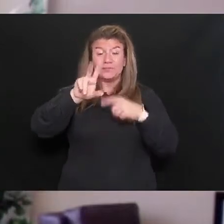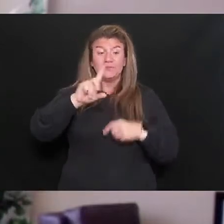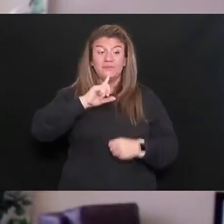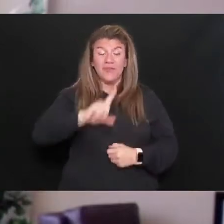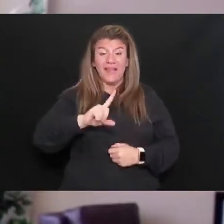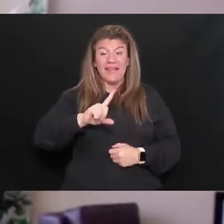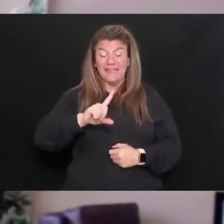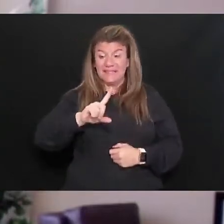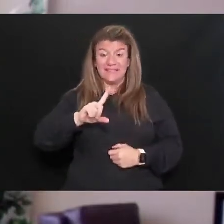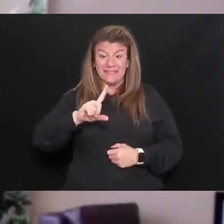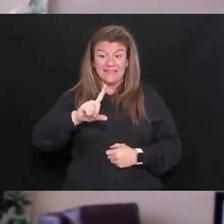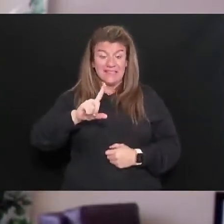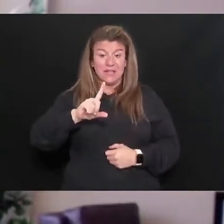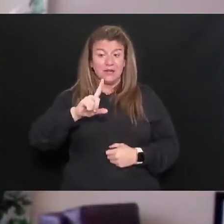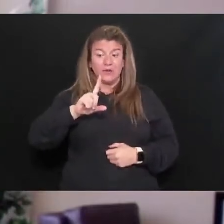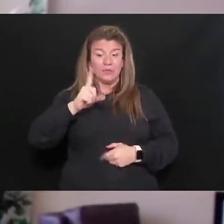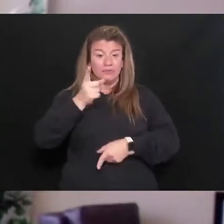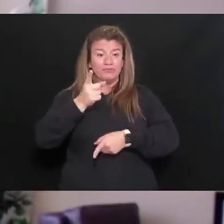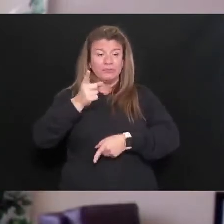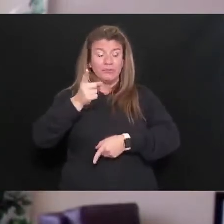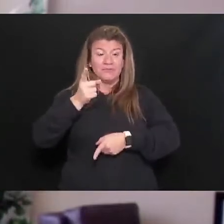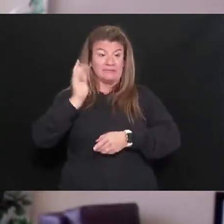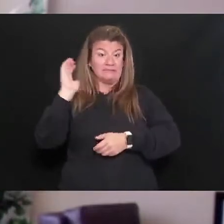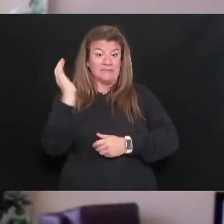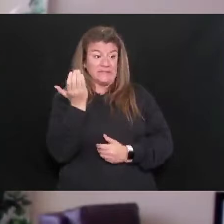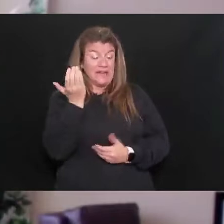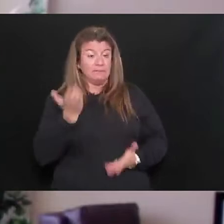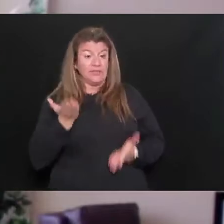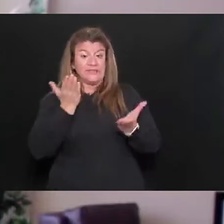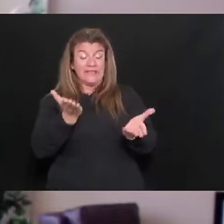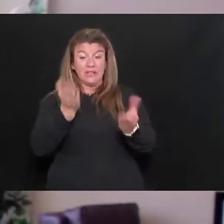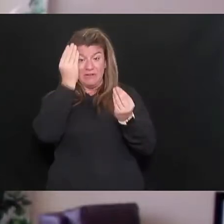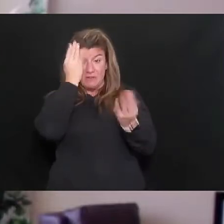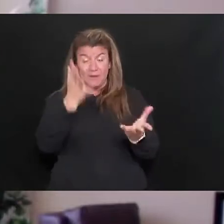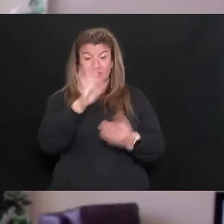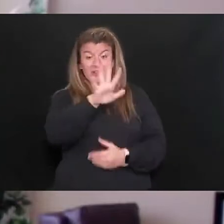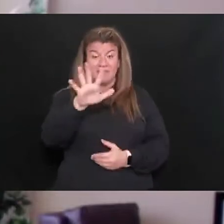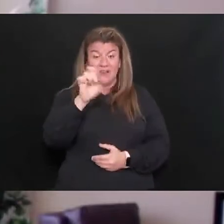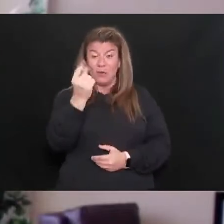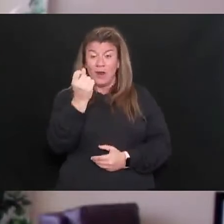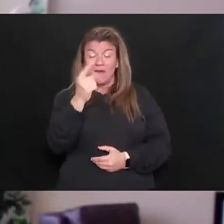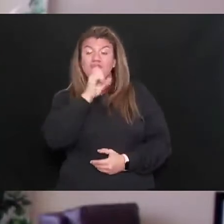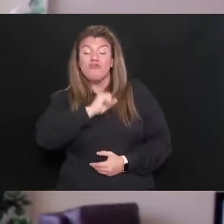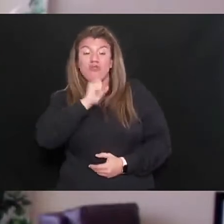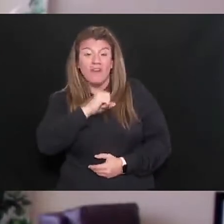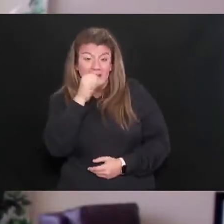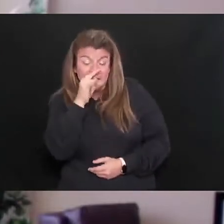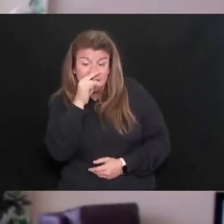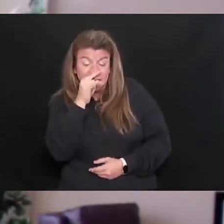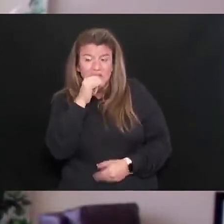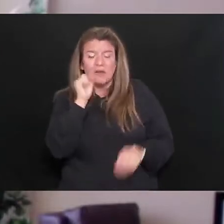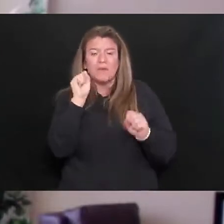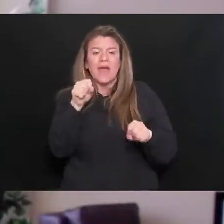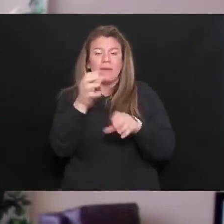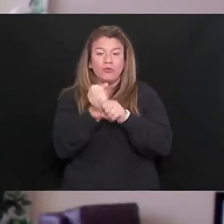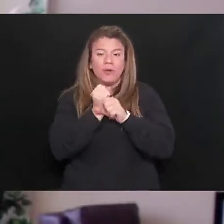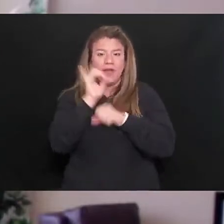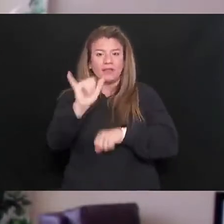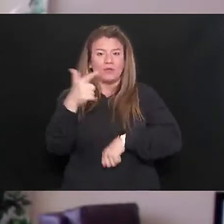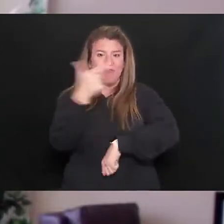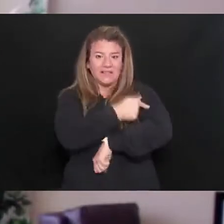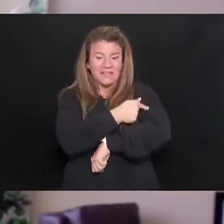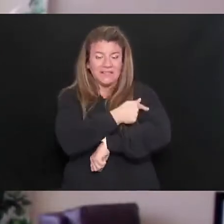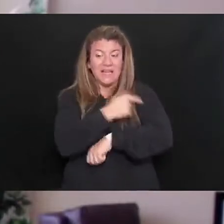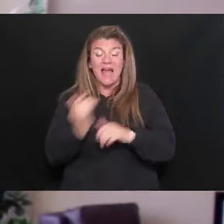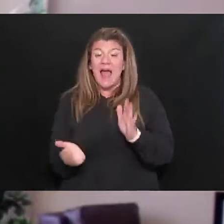in presenting their data on children 5 to 11 years old to be able to get vaccines.